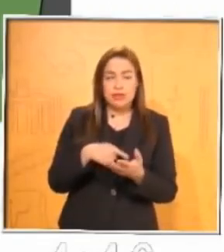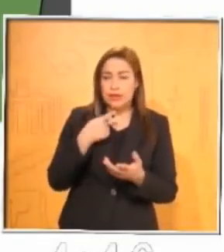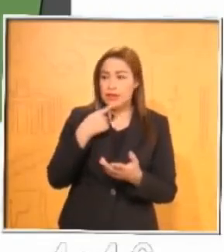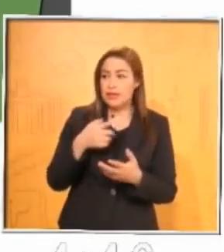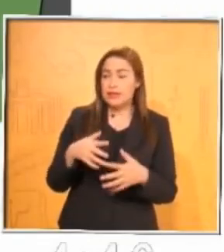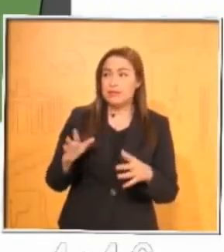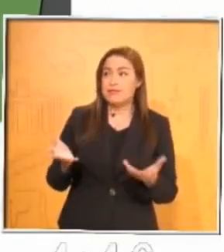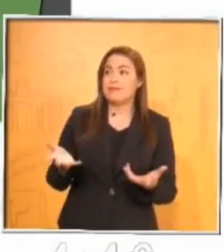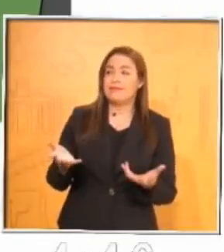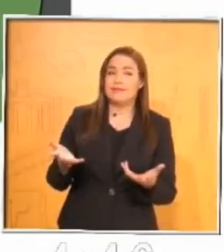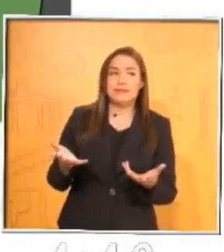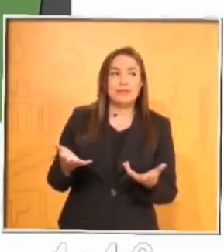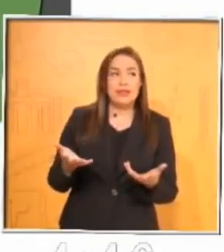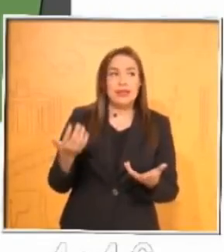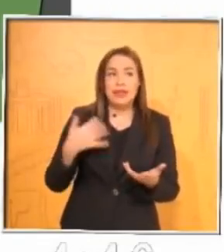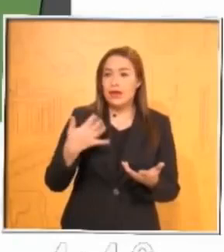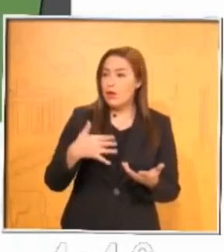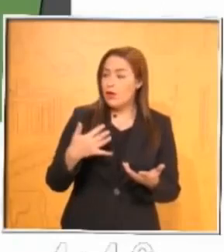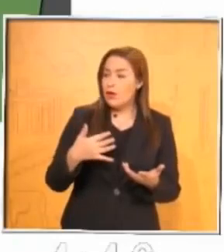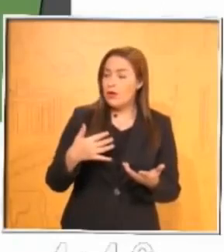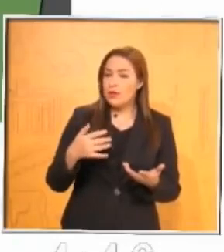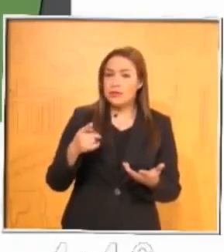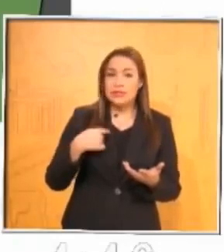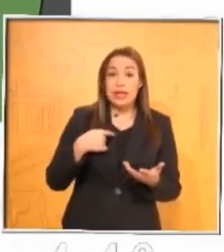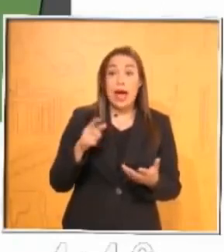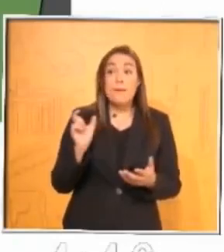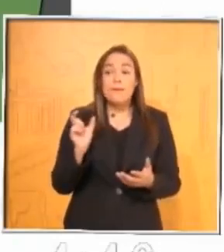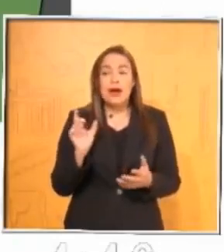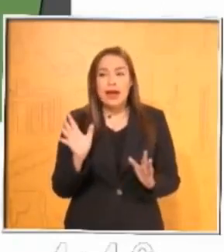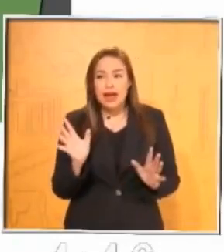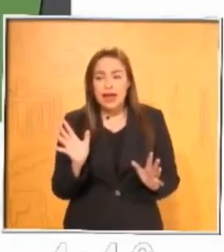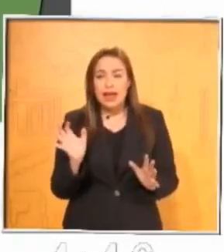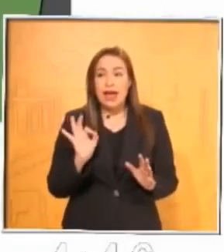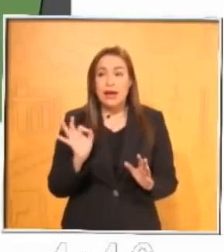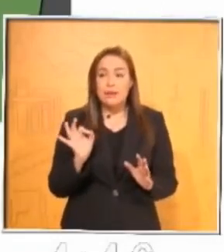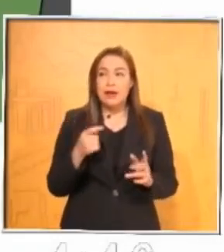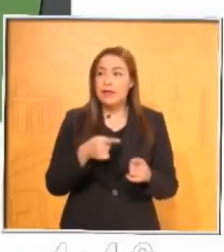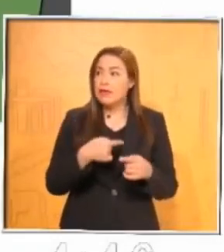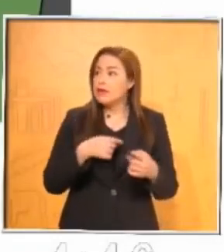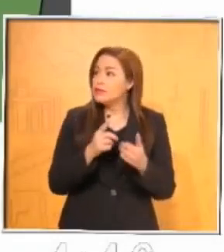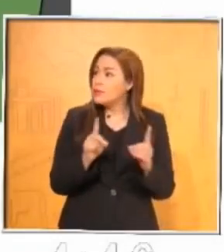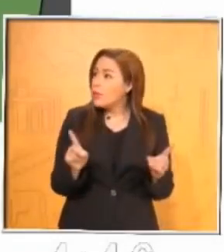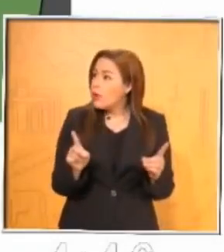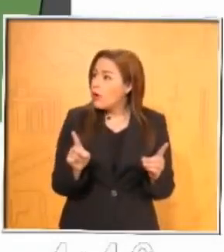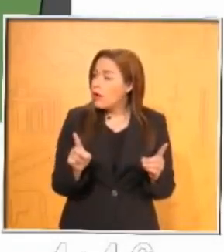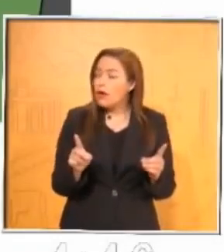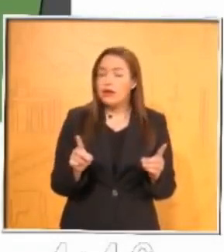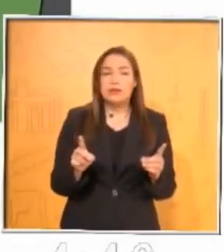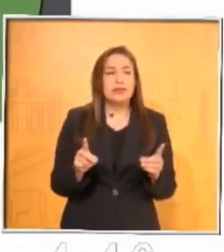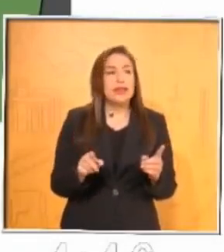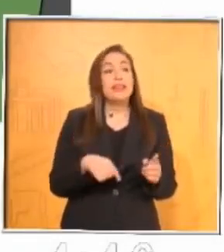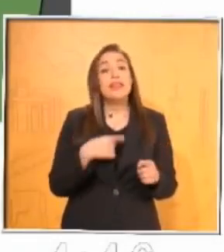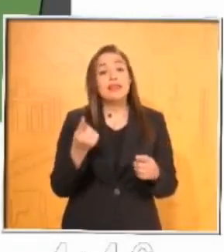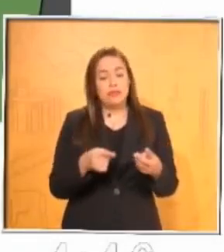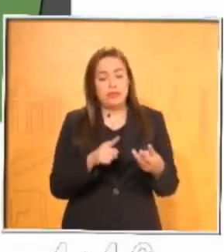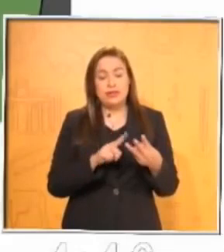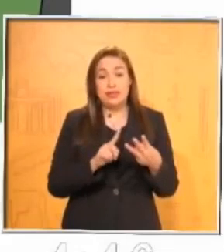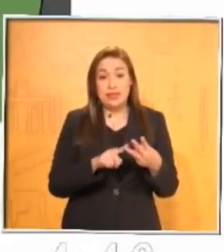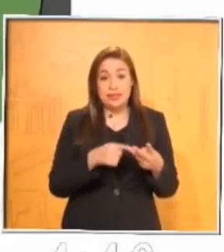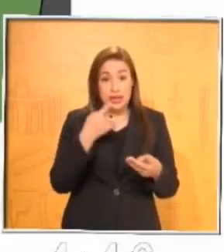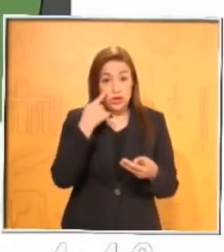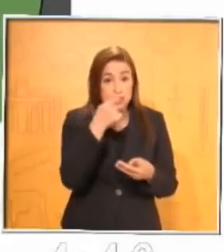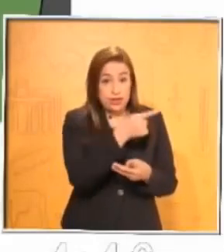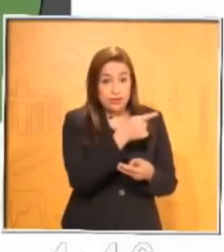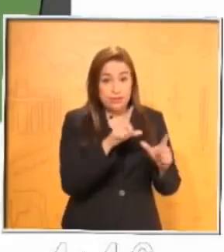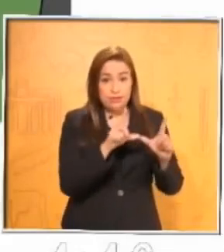said, "Brad and Angelina are apparently getting a divorce." And in the 3rd panel, we